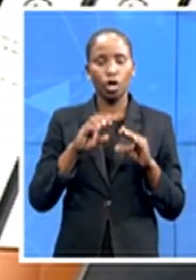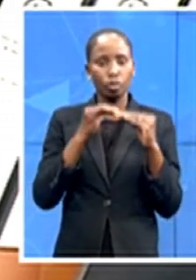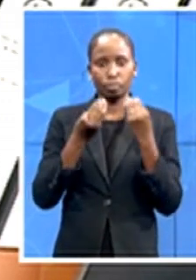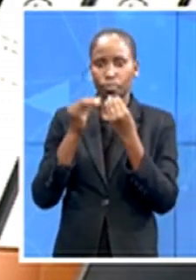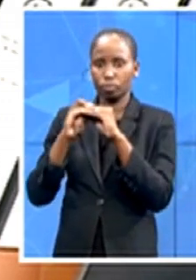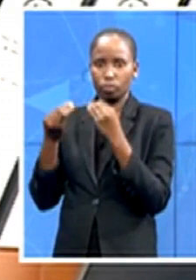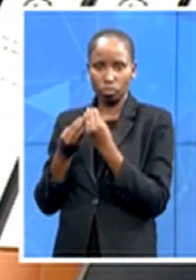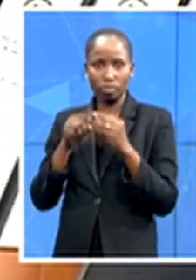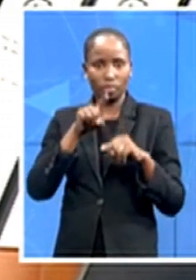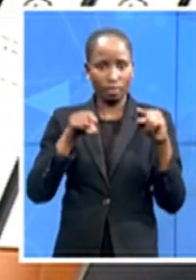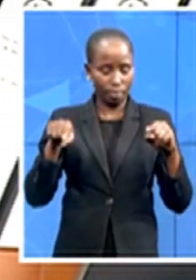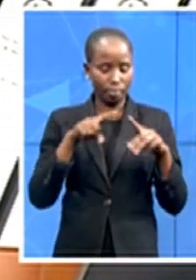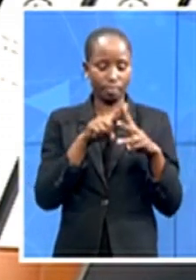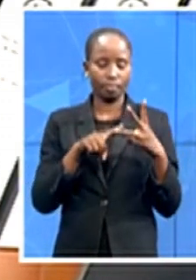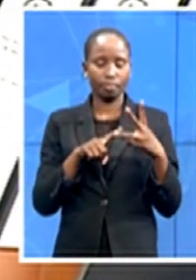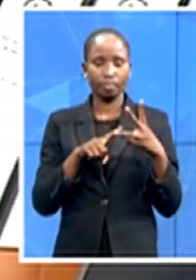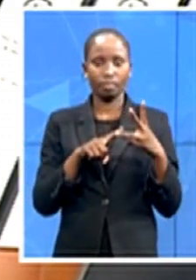Protector and Auditor General.